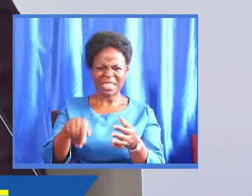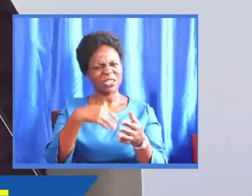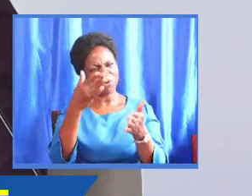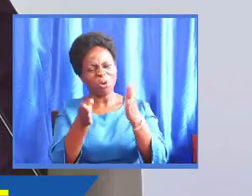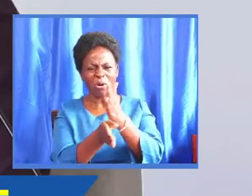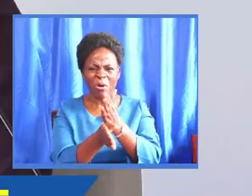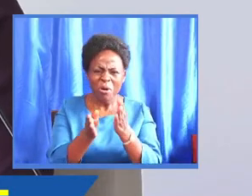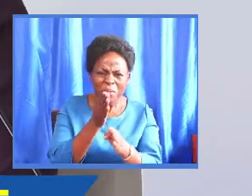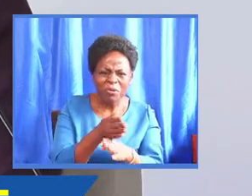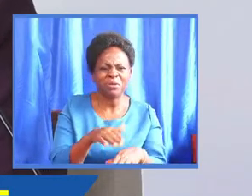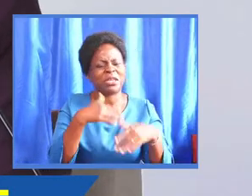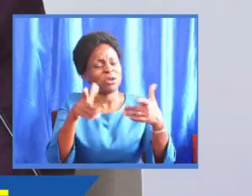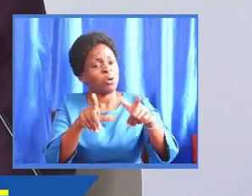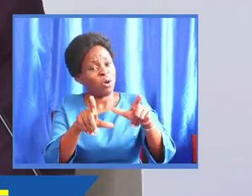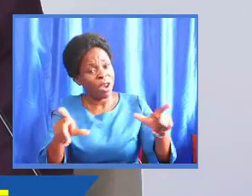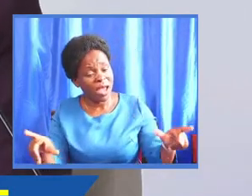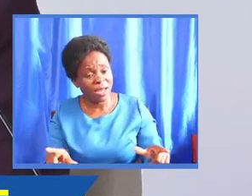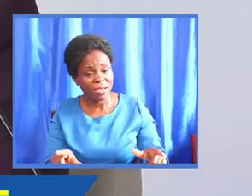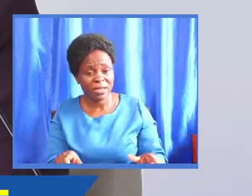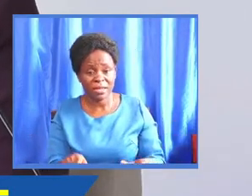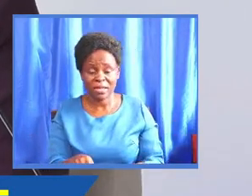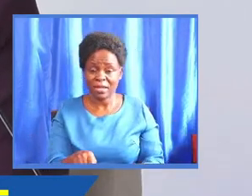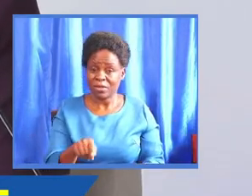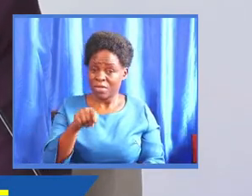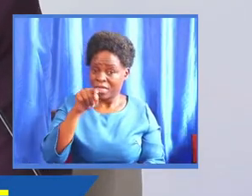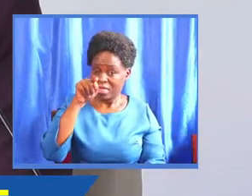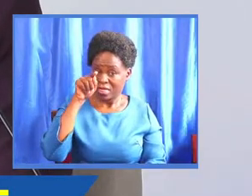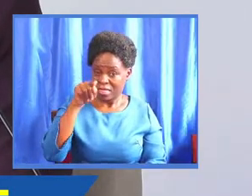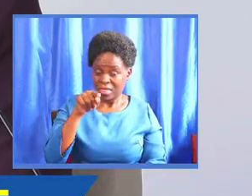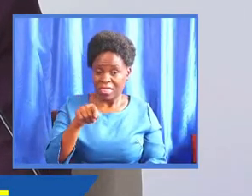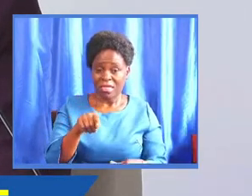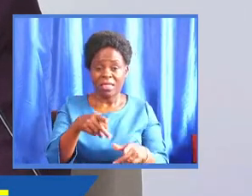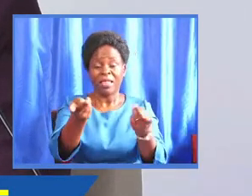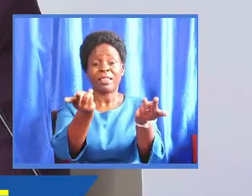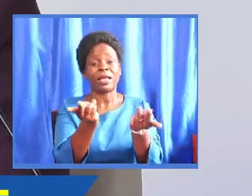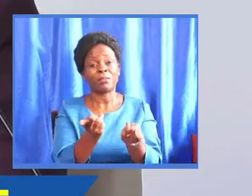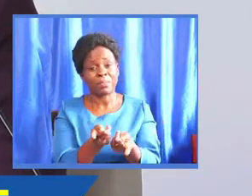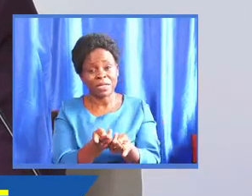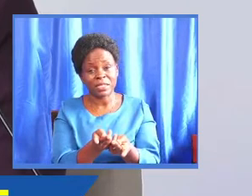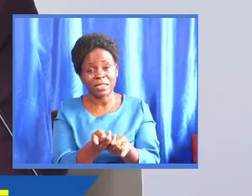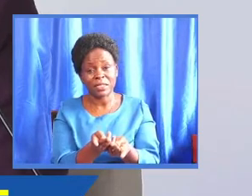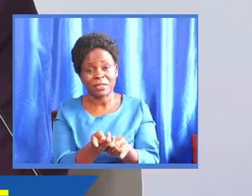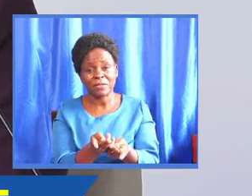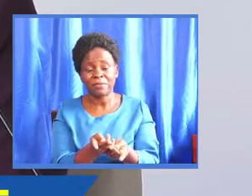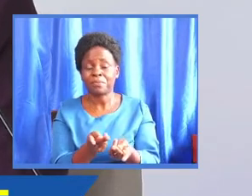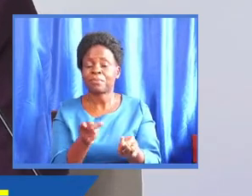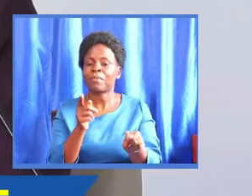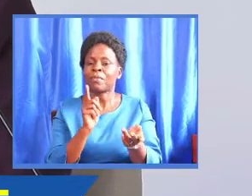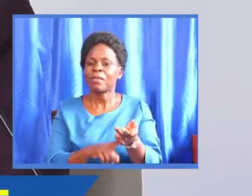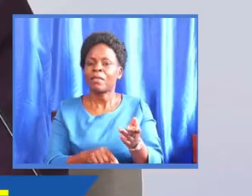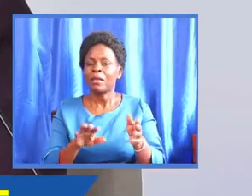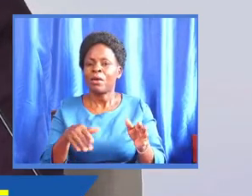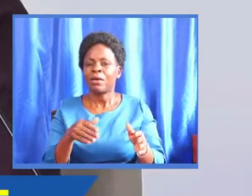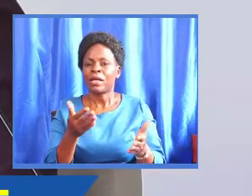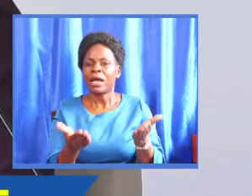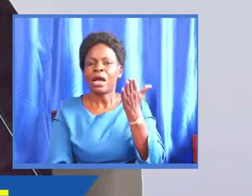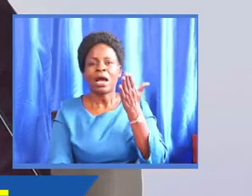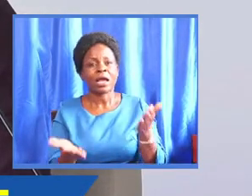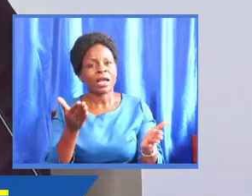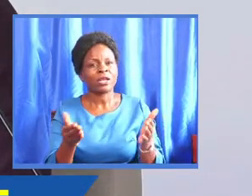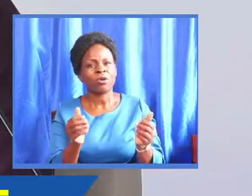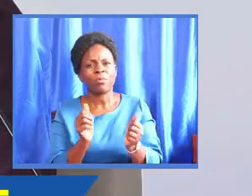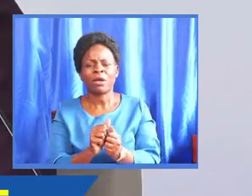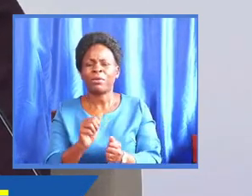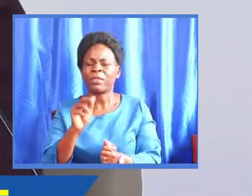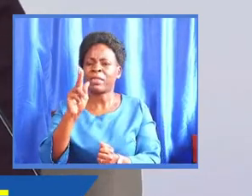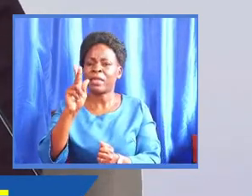in a particular area. So that right to be in that place is what you pay for. It's like, if I can compare it to KCCA